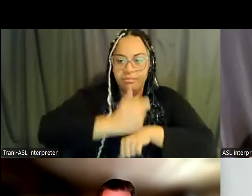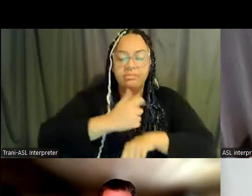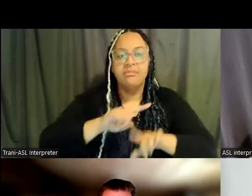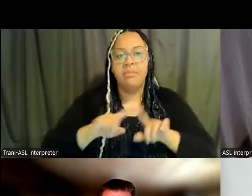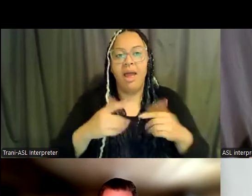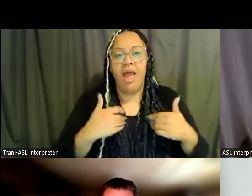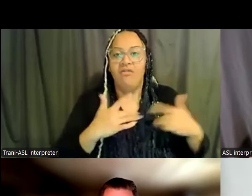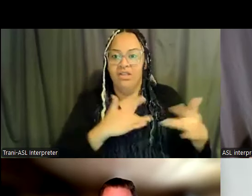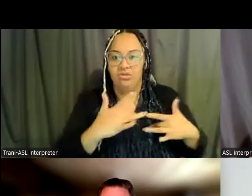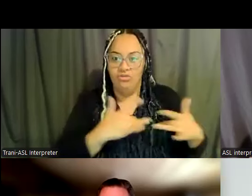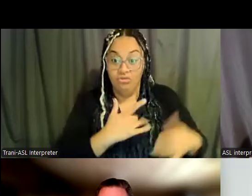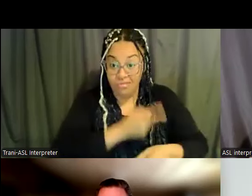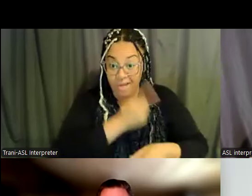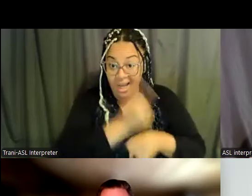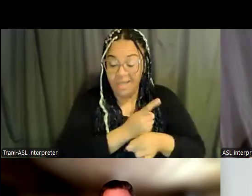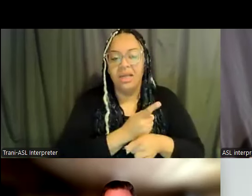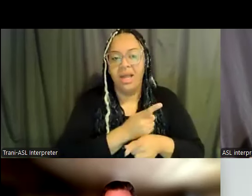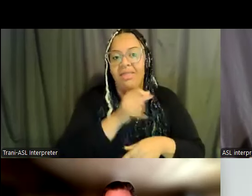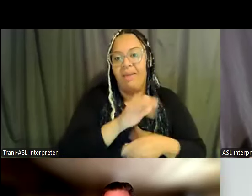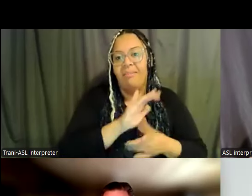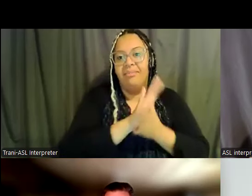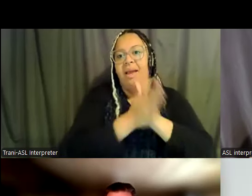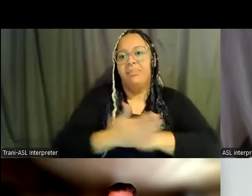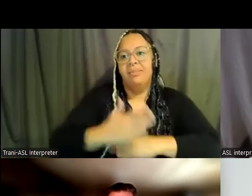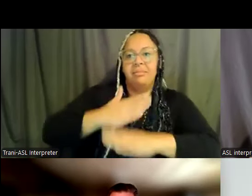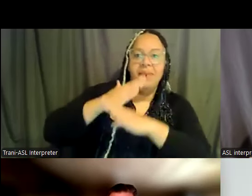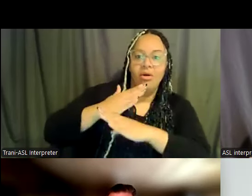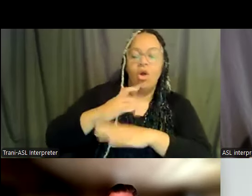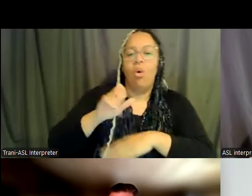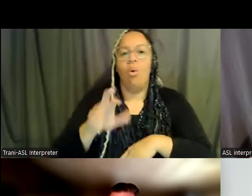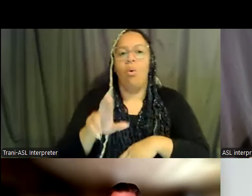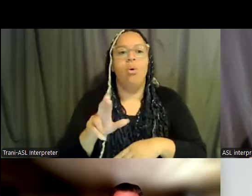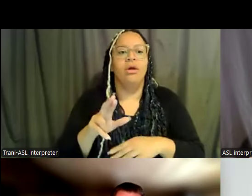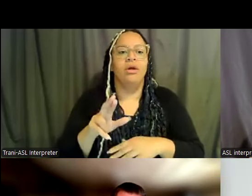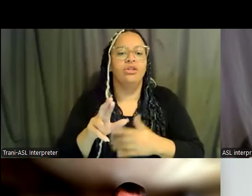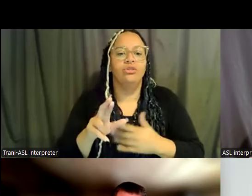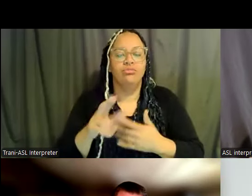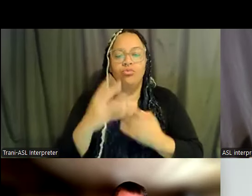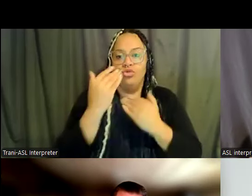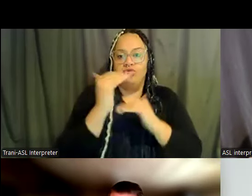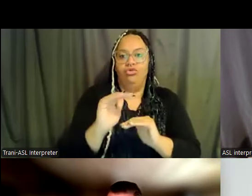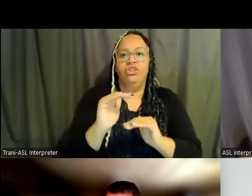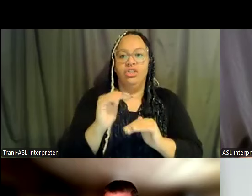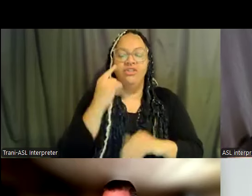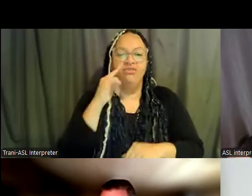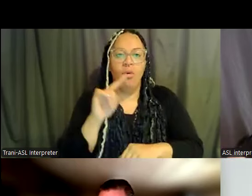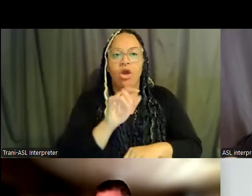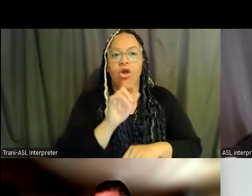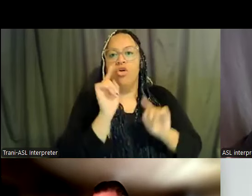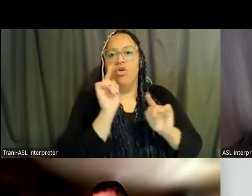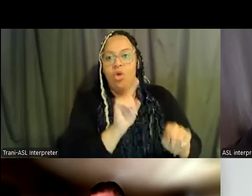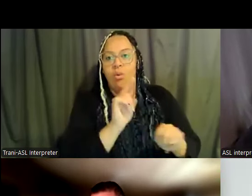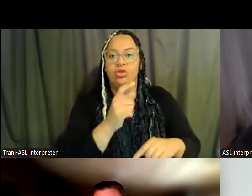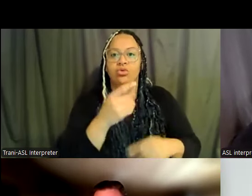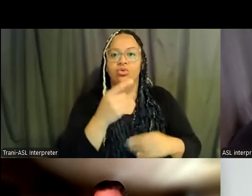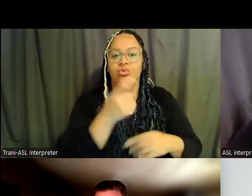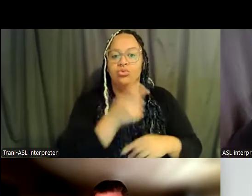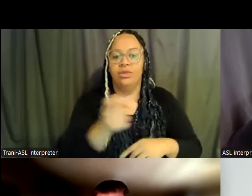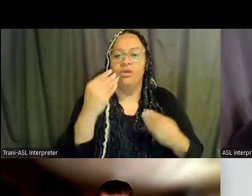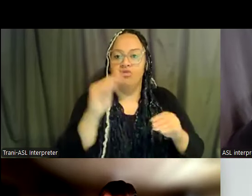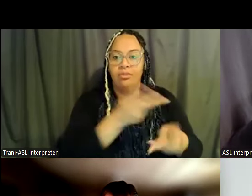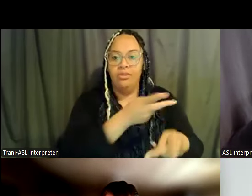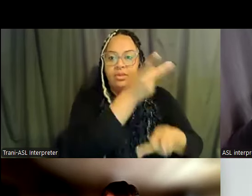have concerns, and that's going to be a barrier to them or restriction to them from storing at a gun shop, even though that's kind of where we're focusing